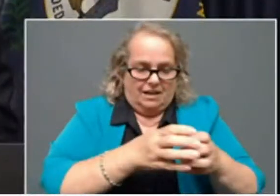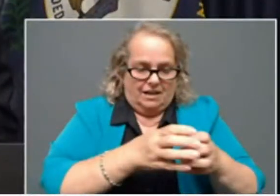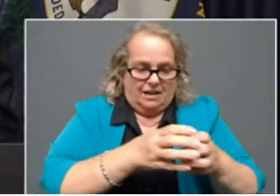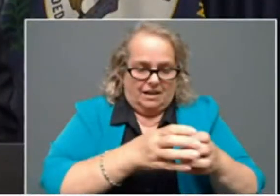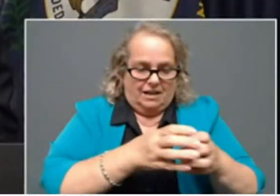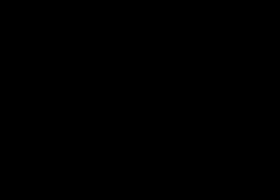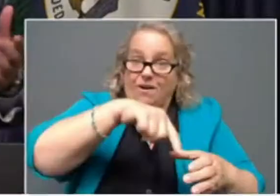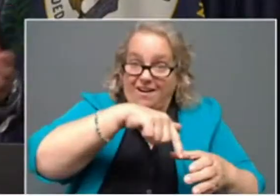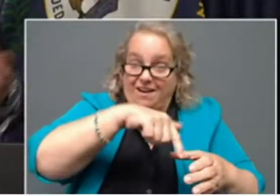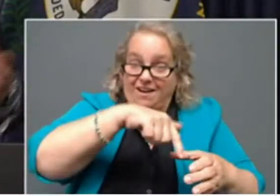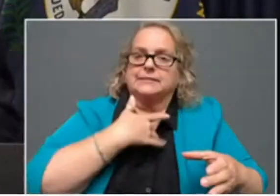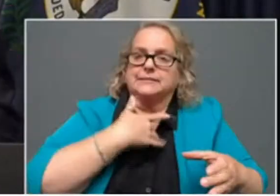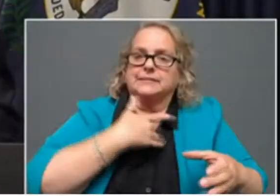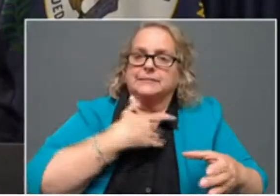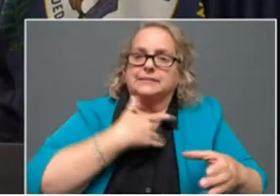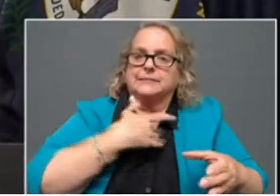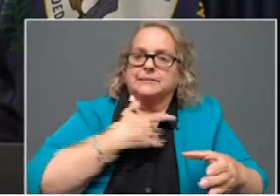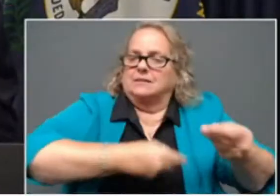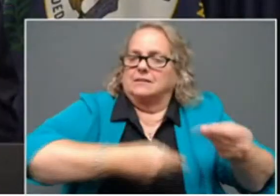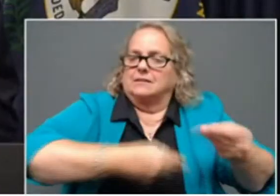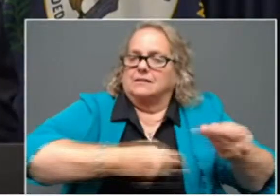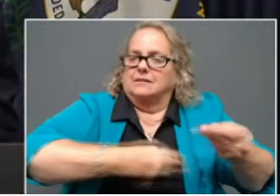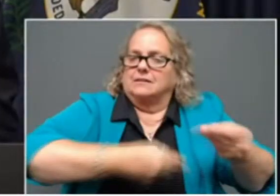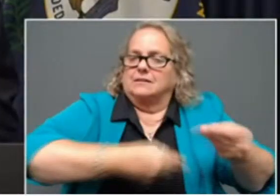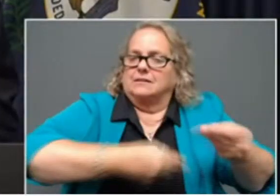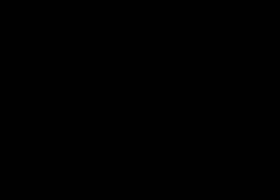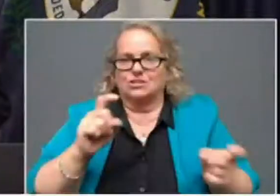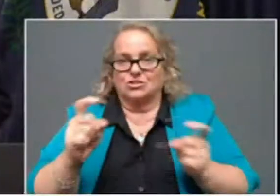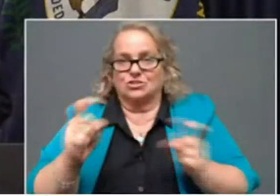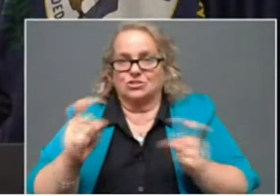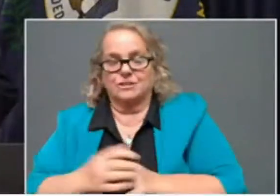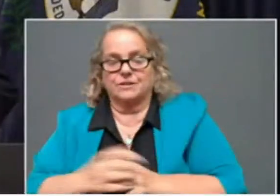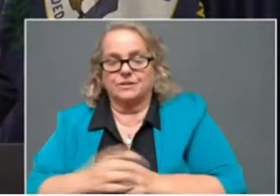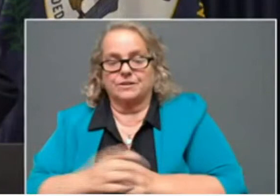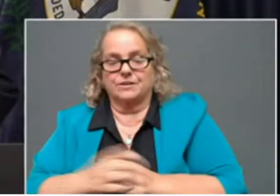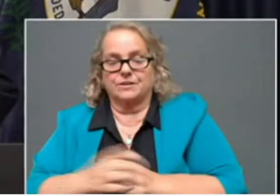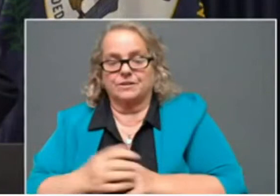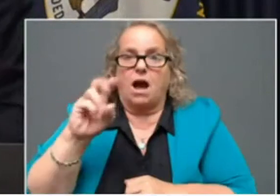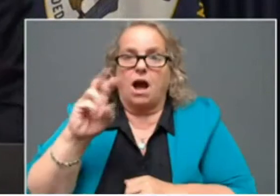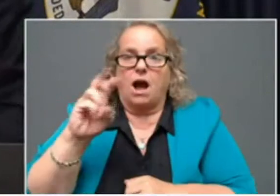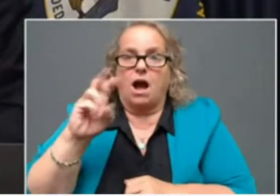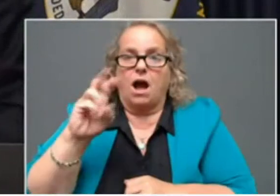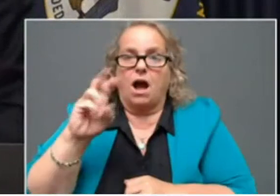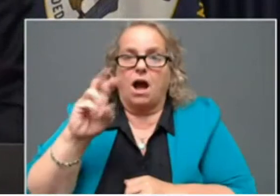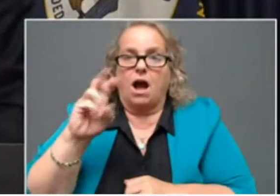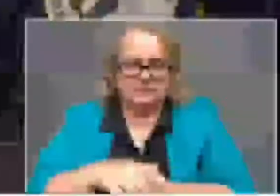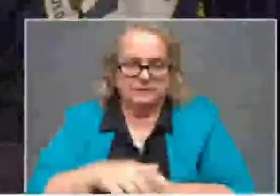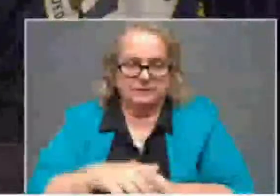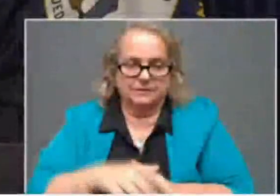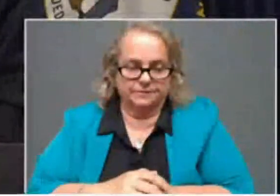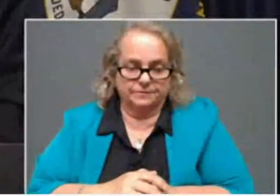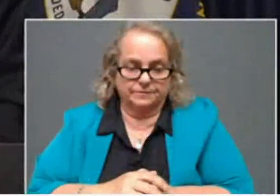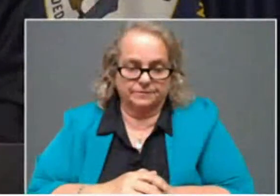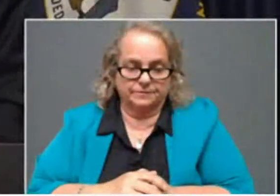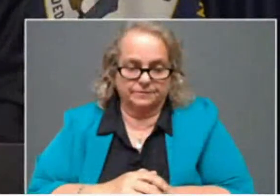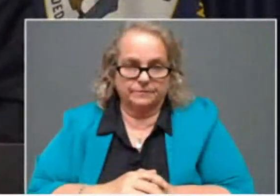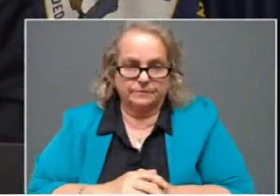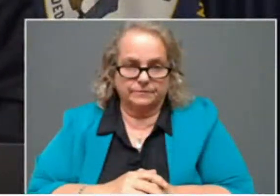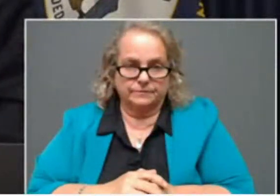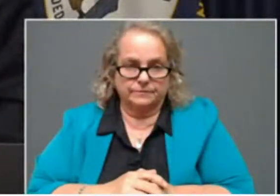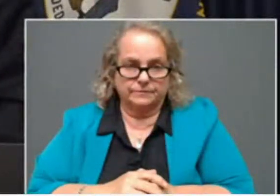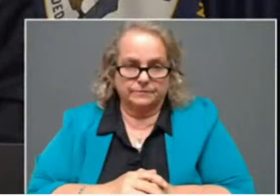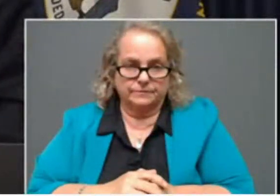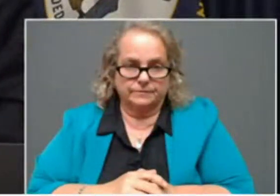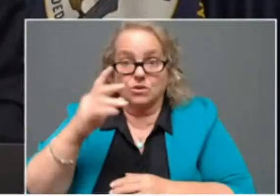in all of these case numbers is the Delta variant. Tom Latek. Thank you, Governor. End of this month,